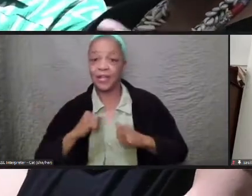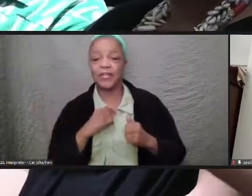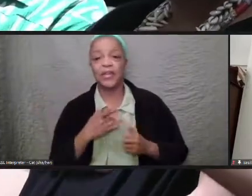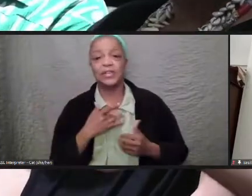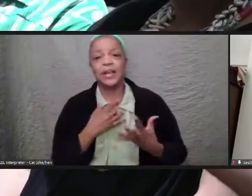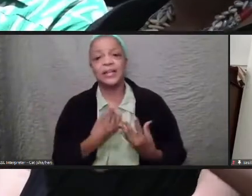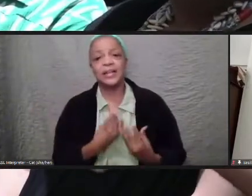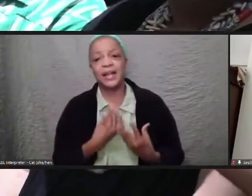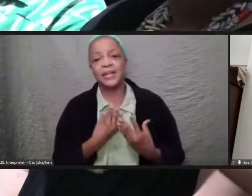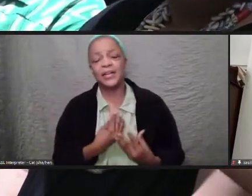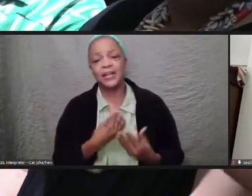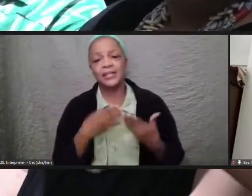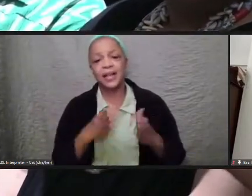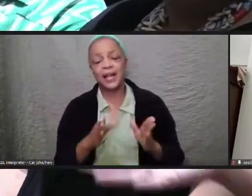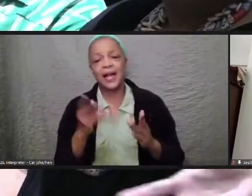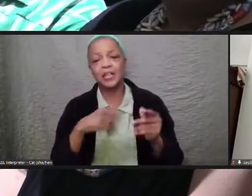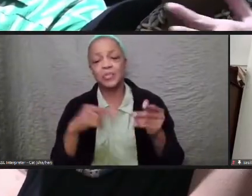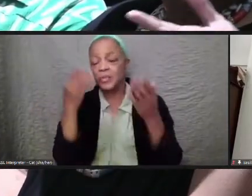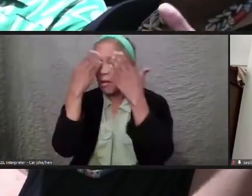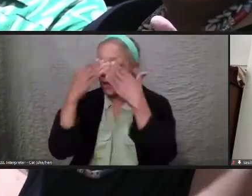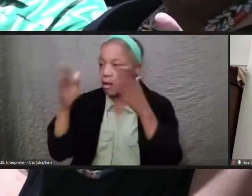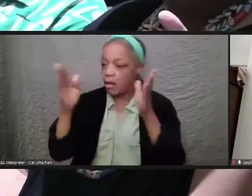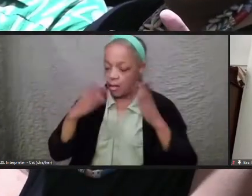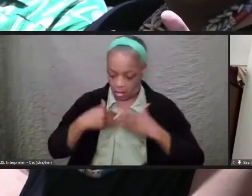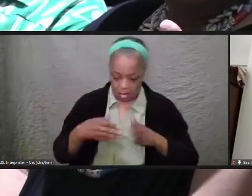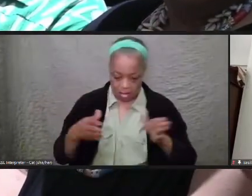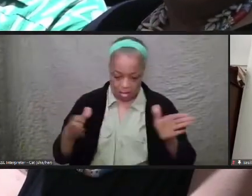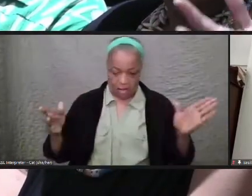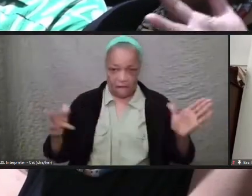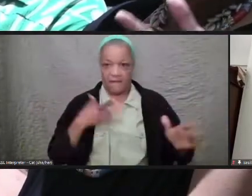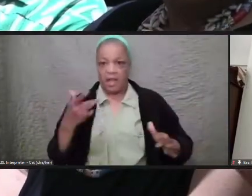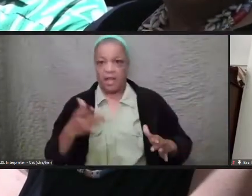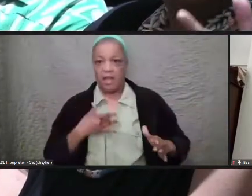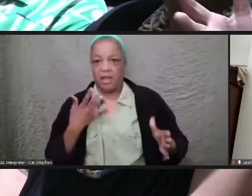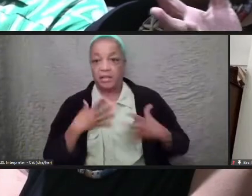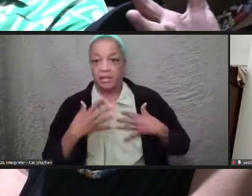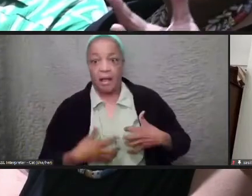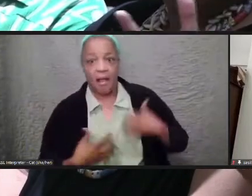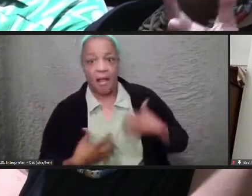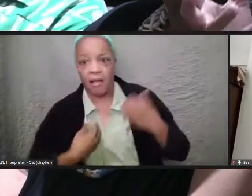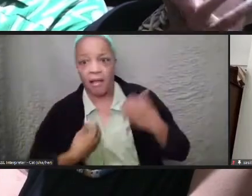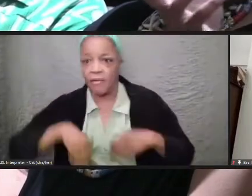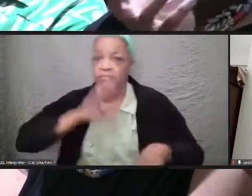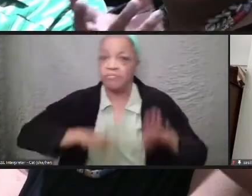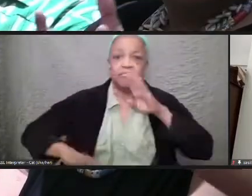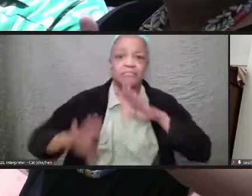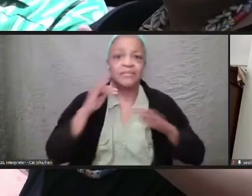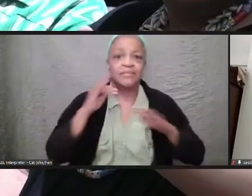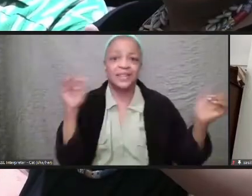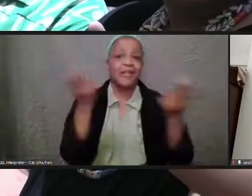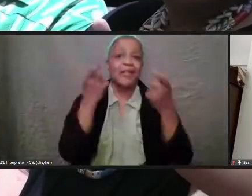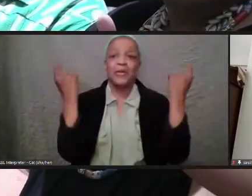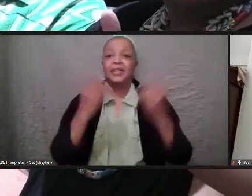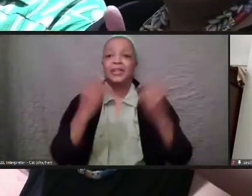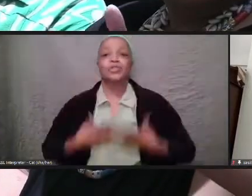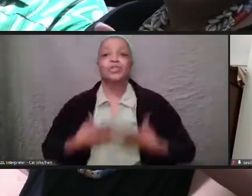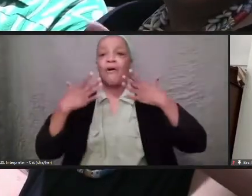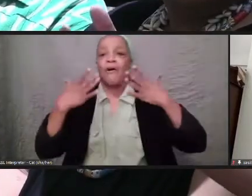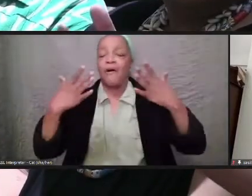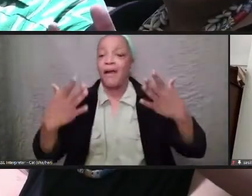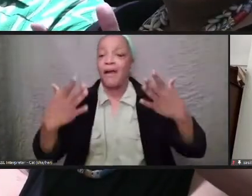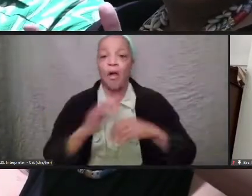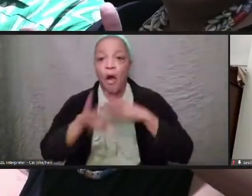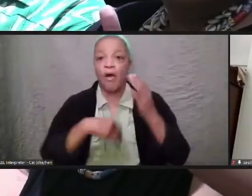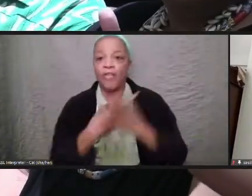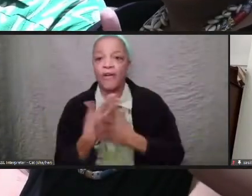that openness of all the feelings, whether it's anger, frustration, or celebration and joy, to